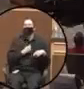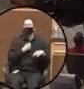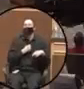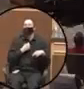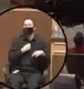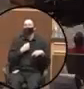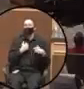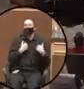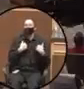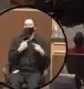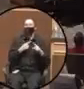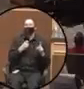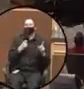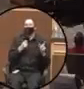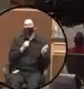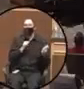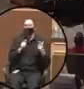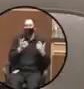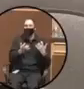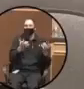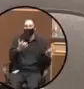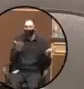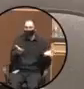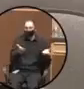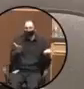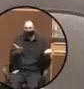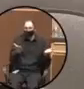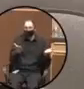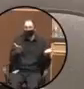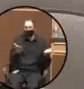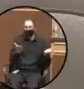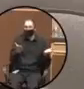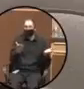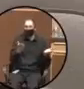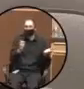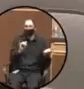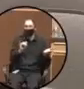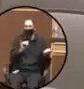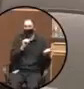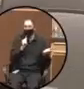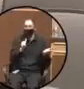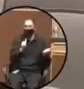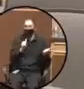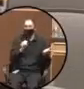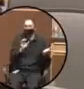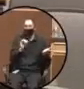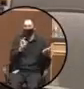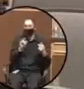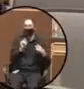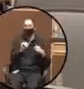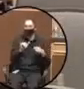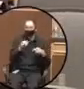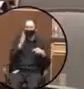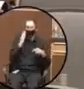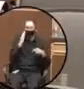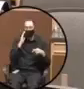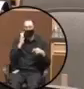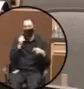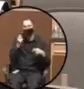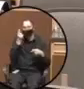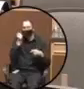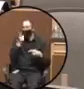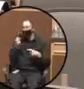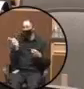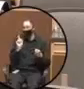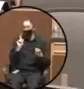apologize on behalf of the entire audience here today for the incivility that you have had to deal with. I understand that you've gotten